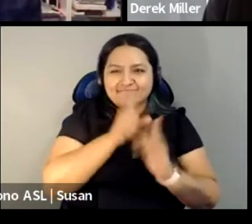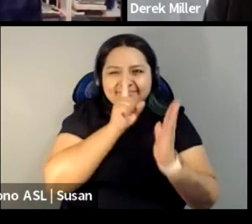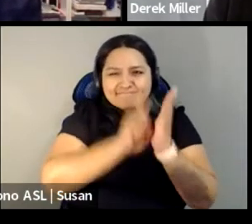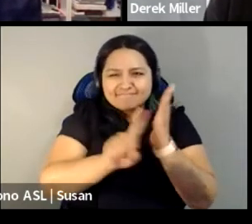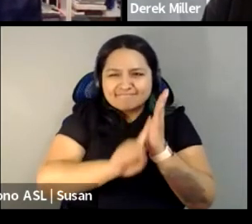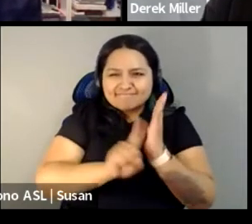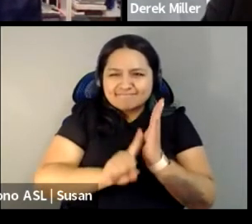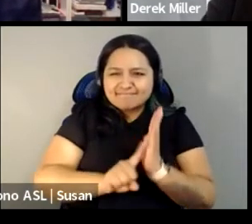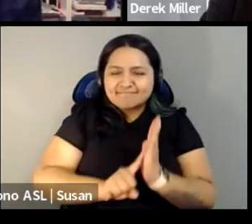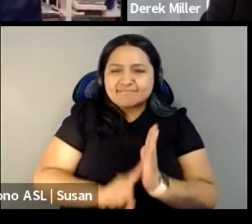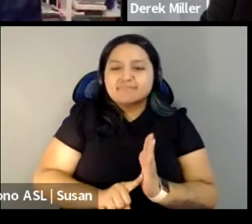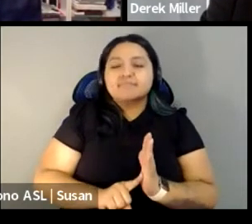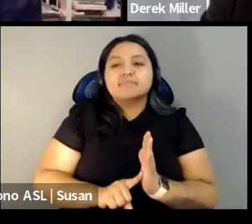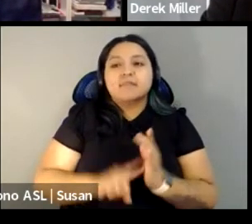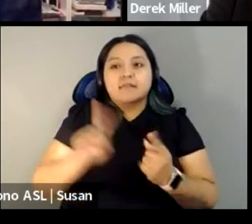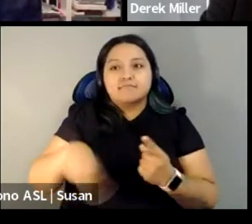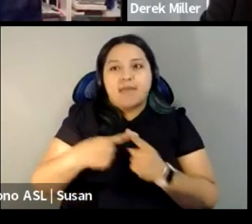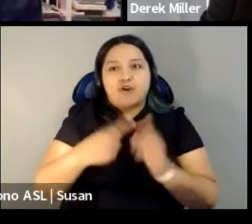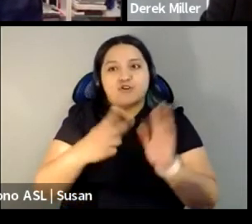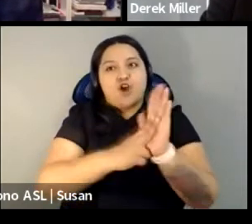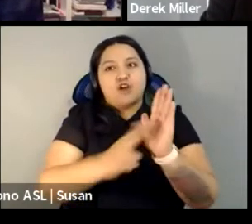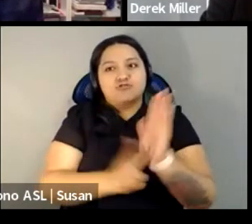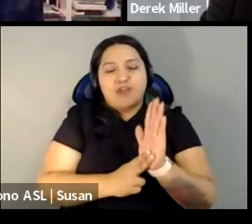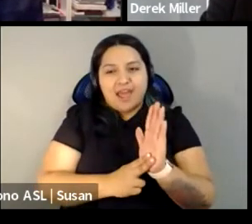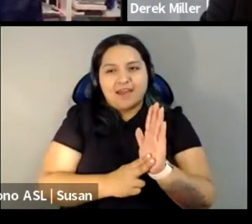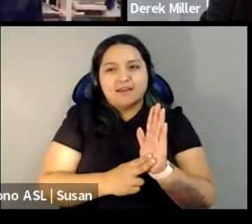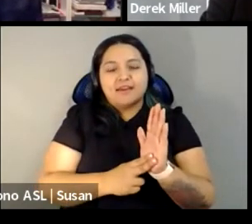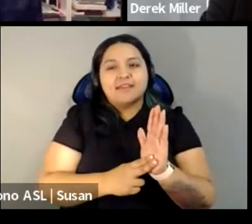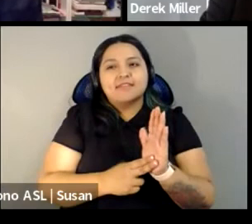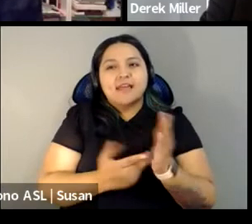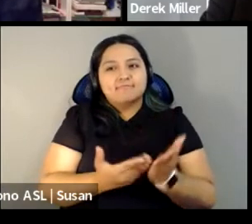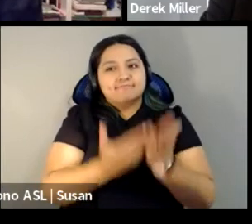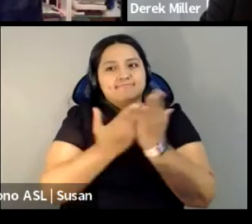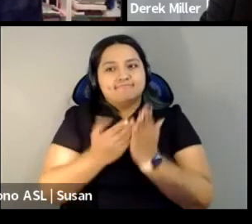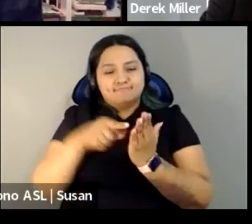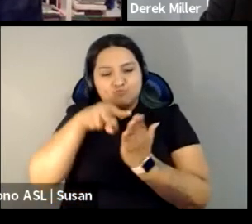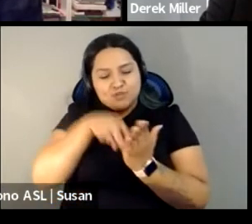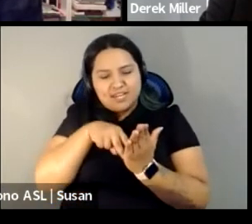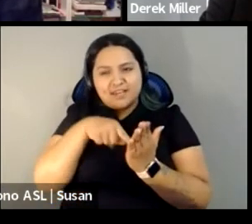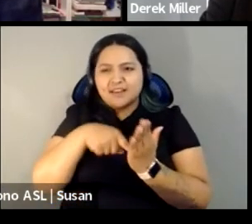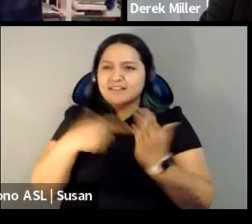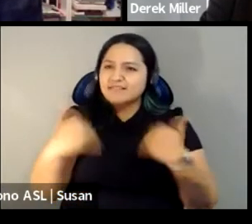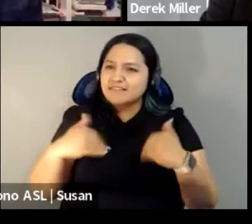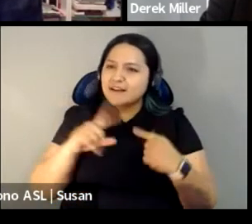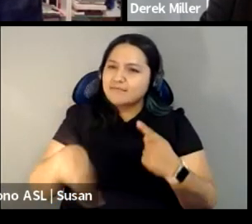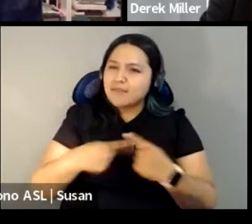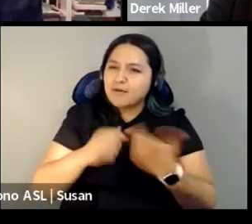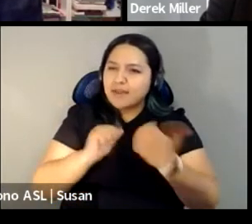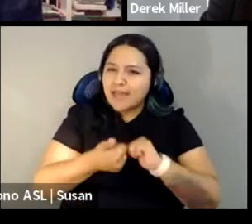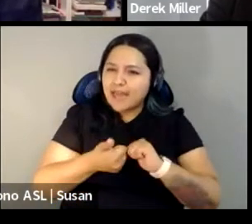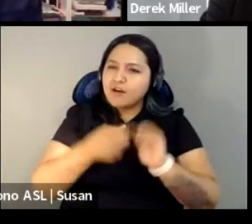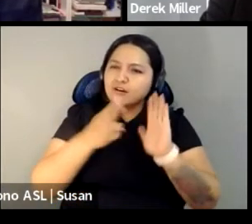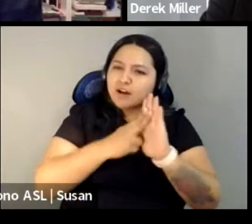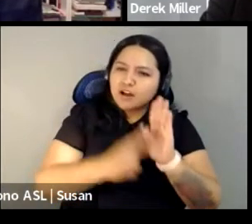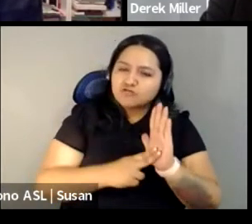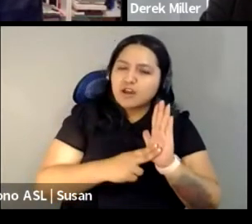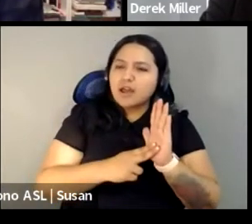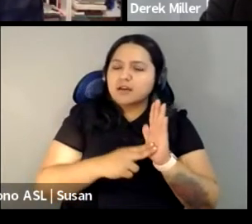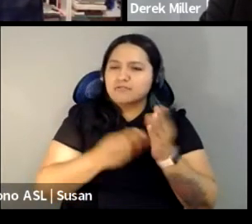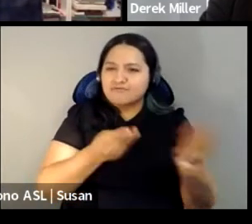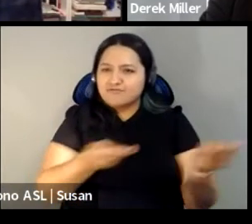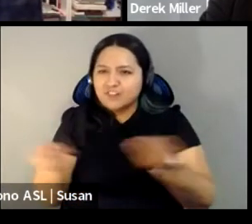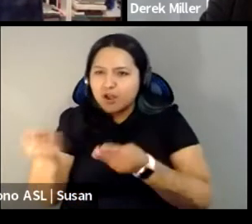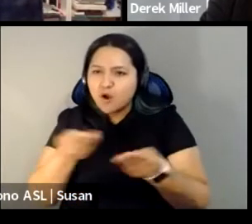and showing us the daily way in which paper and profits flow among writers, producers, theater owners, and